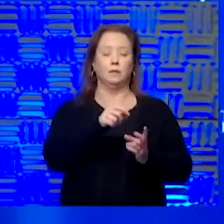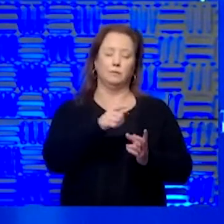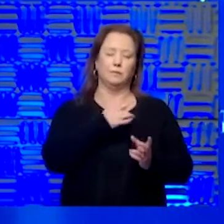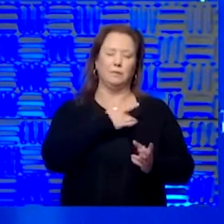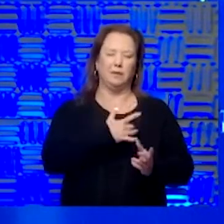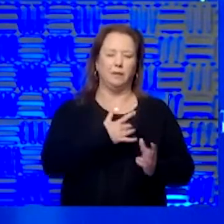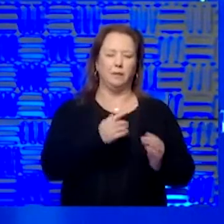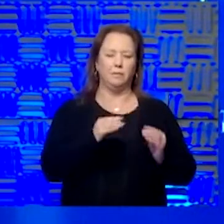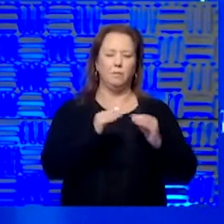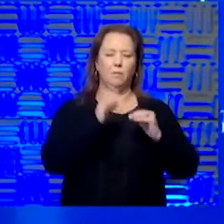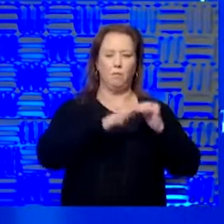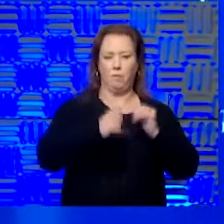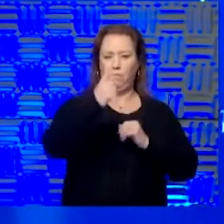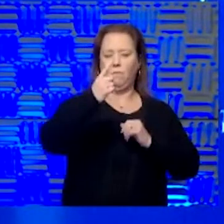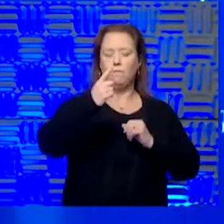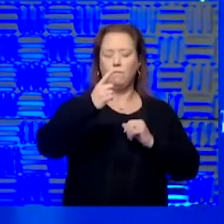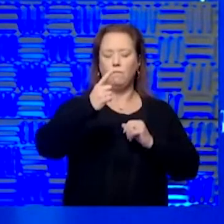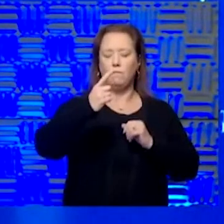one donor,